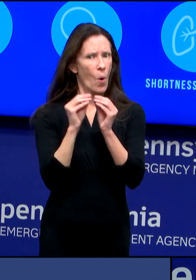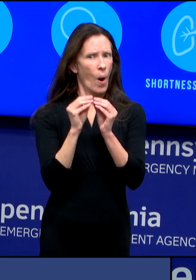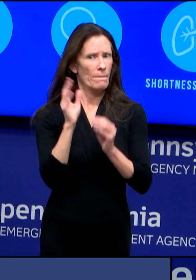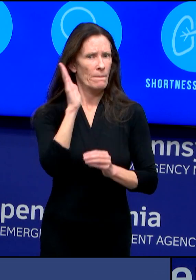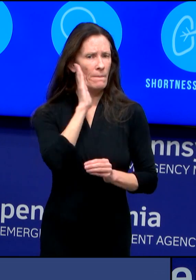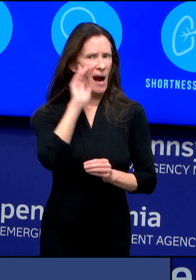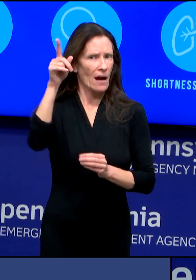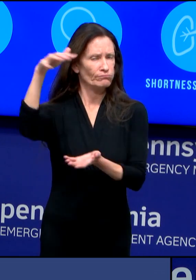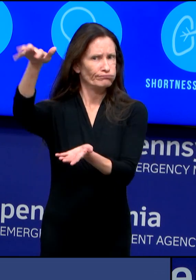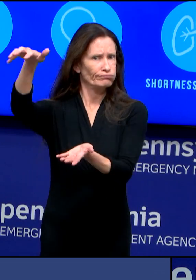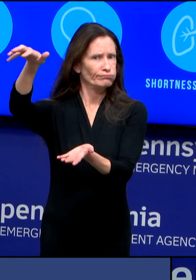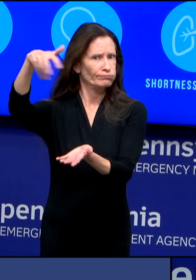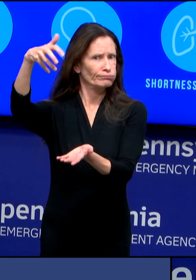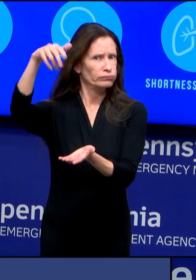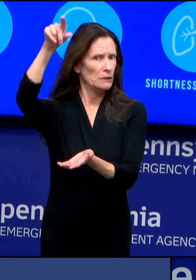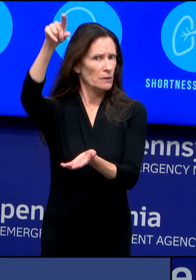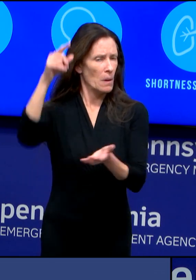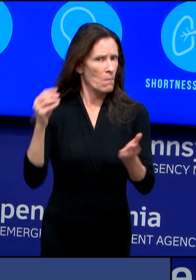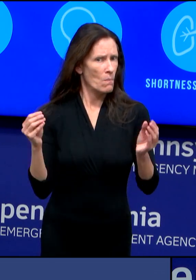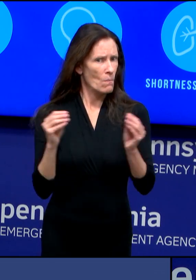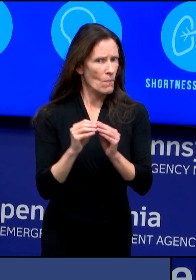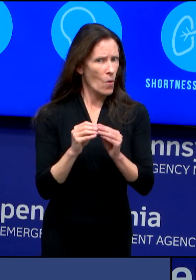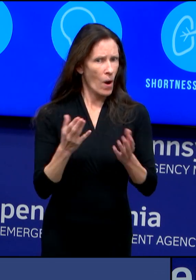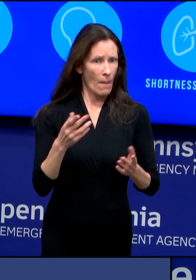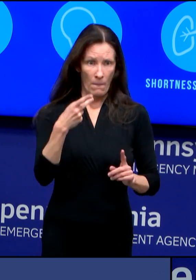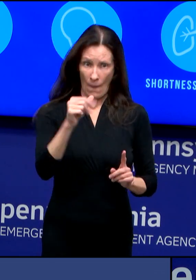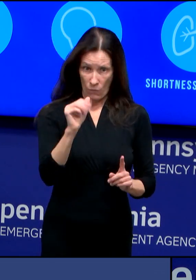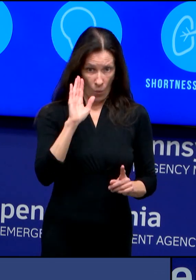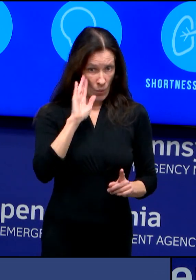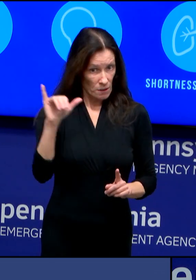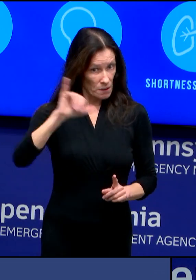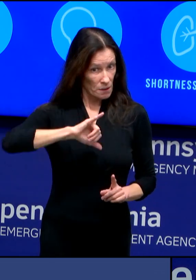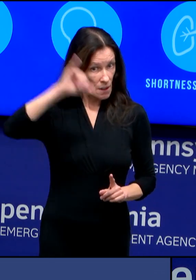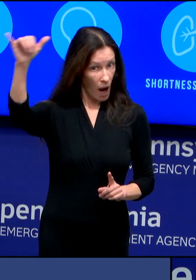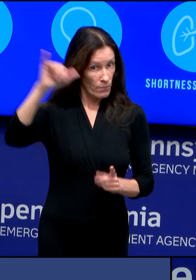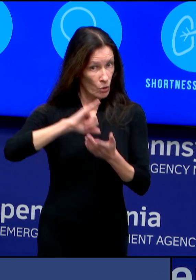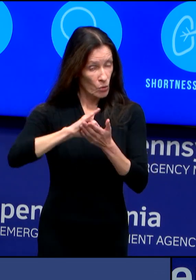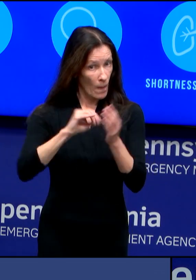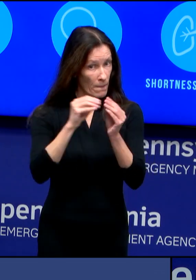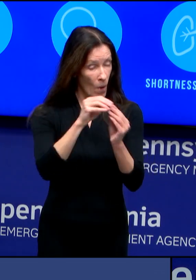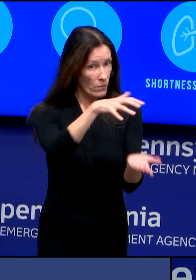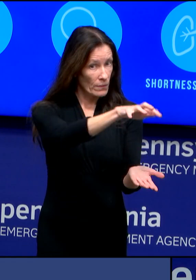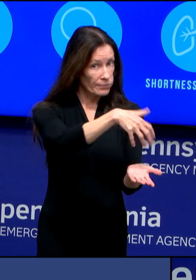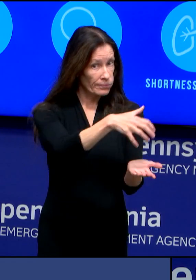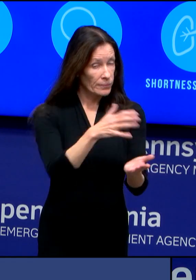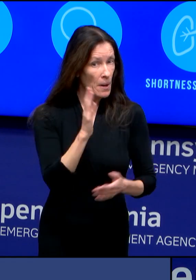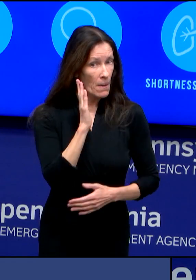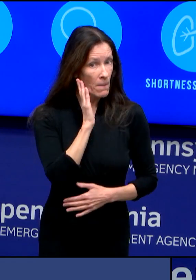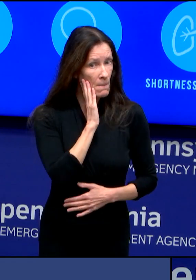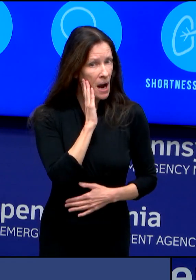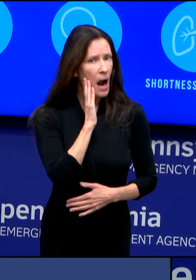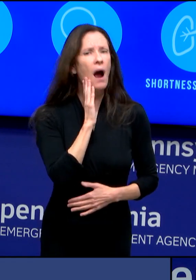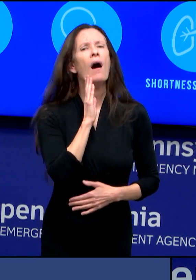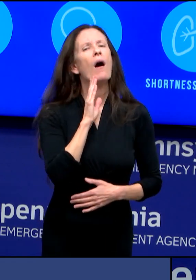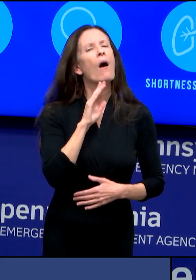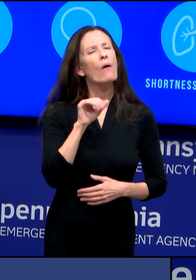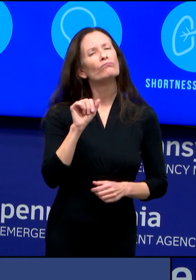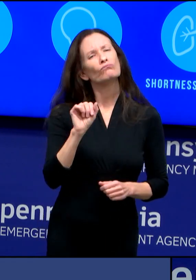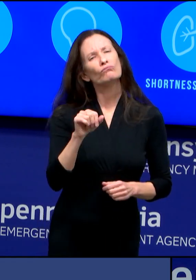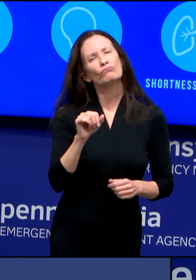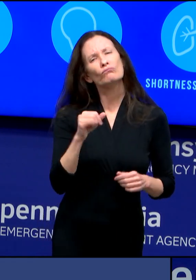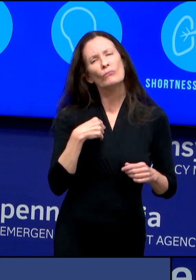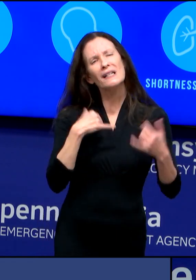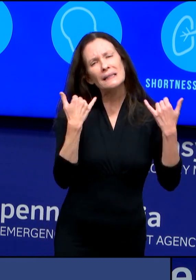have a specific percentage. But yes, especially in the areas that are harder hit, we're working with the hospitals and the